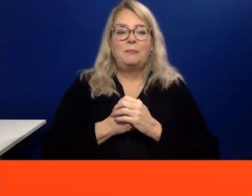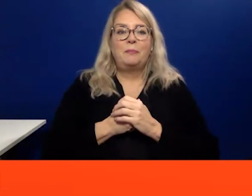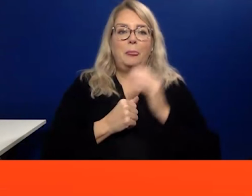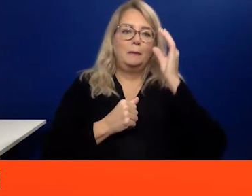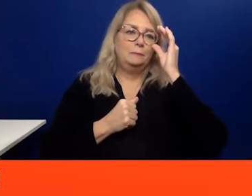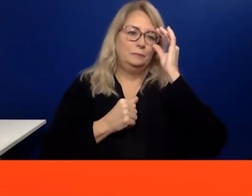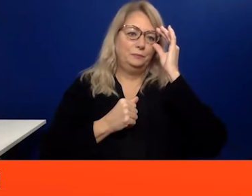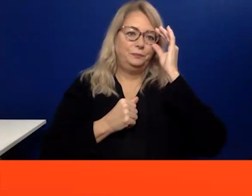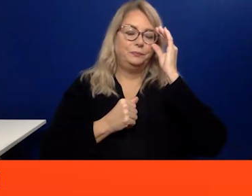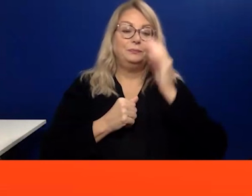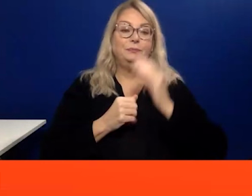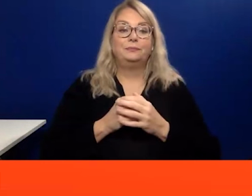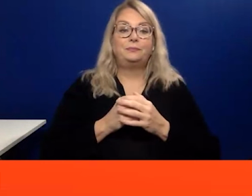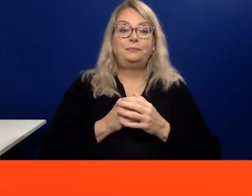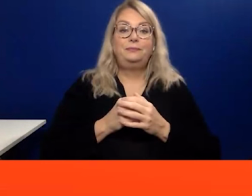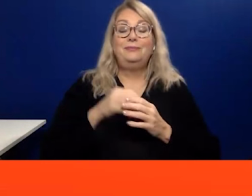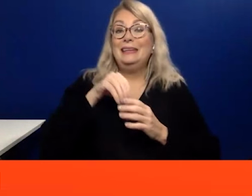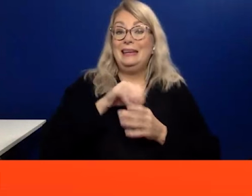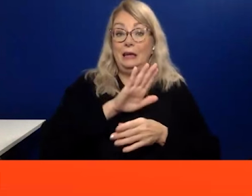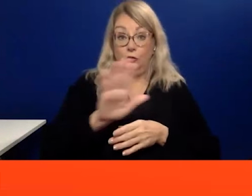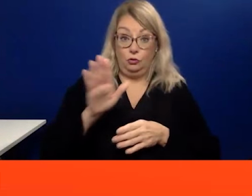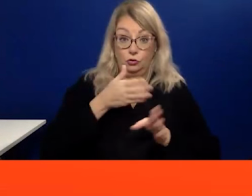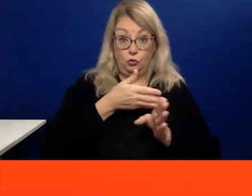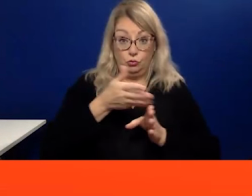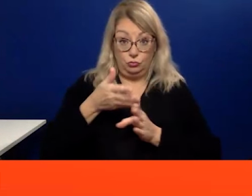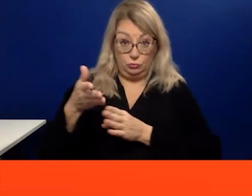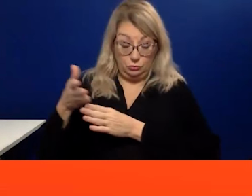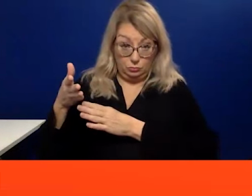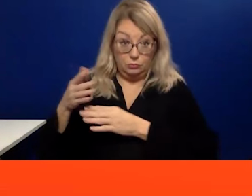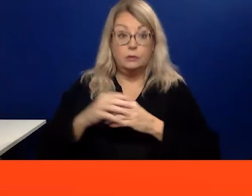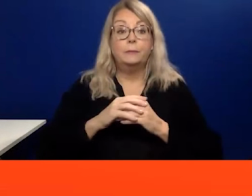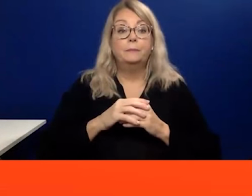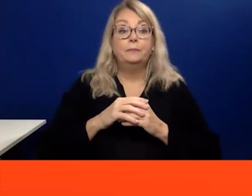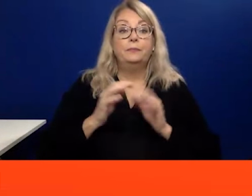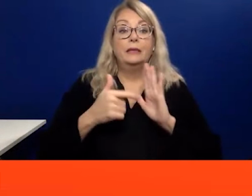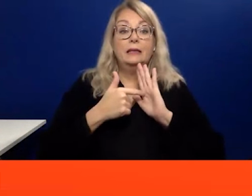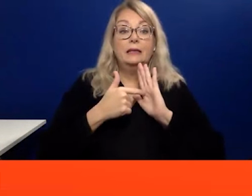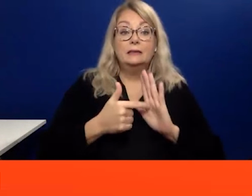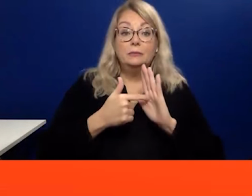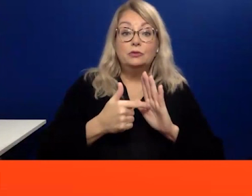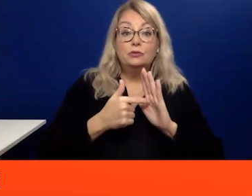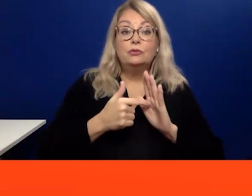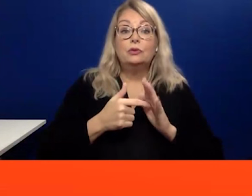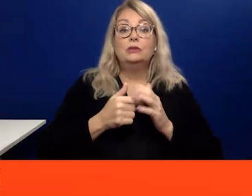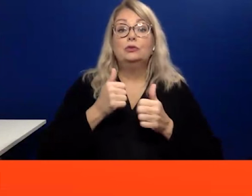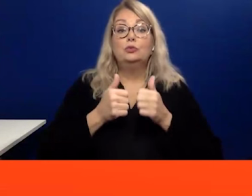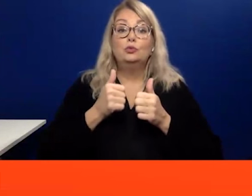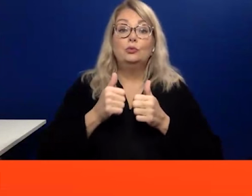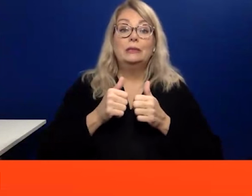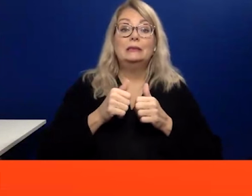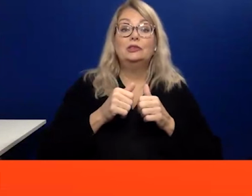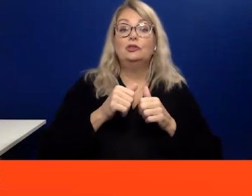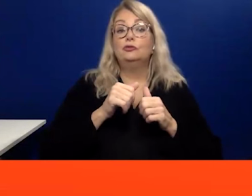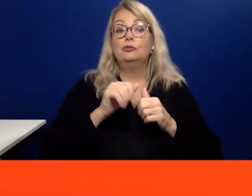So in your discipline, demonstration of which task, product, process, or function